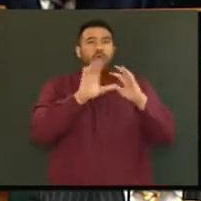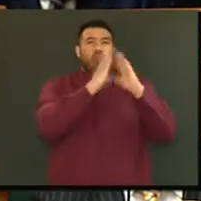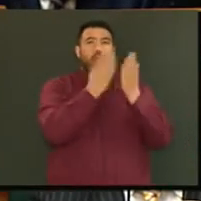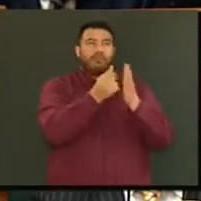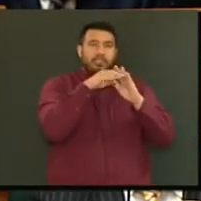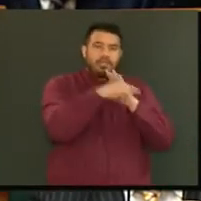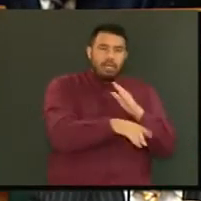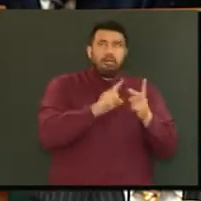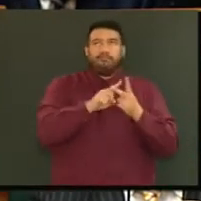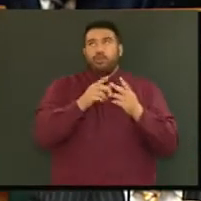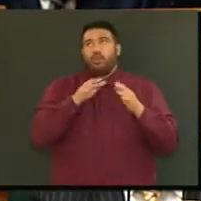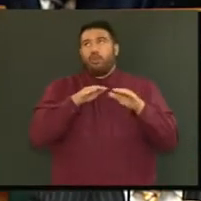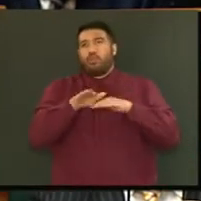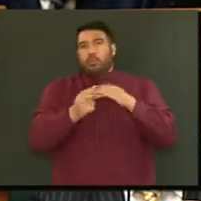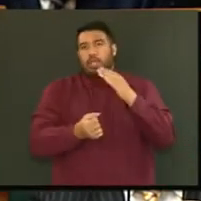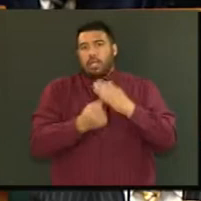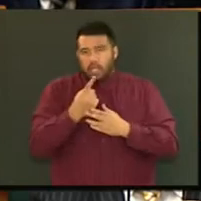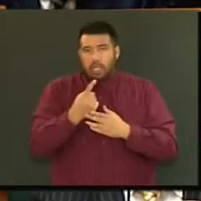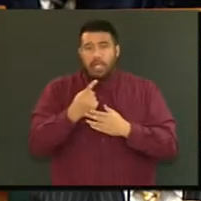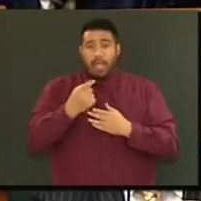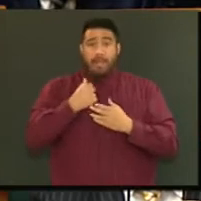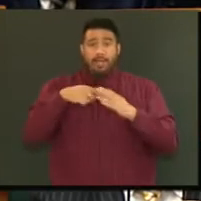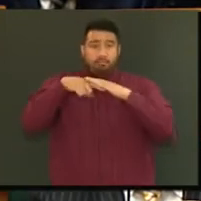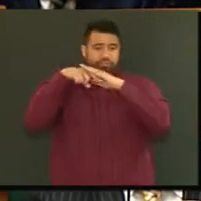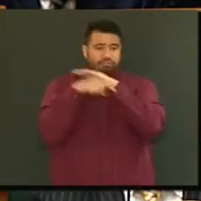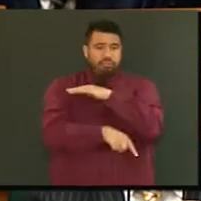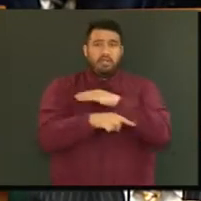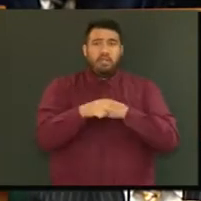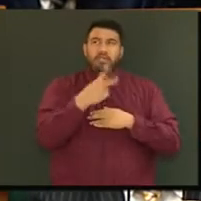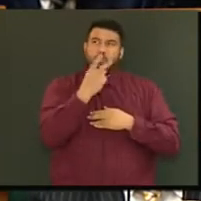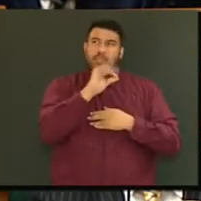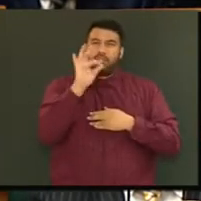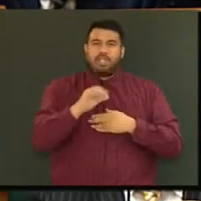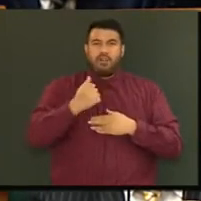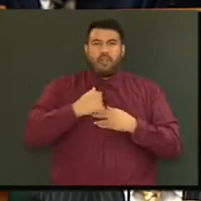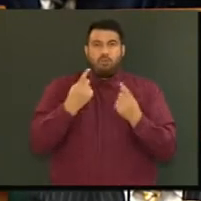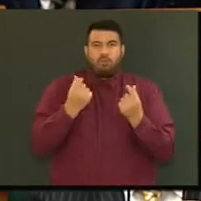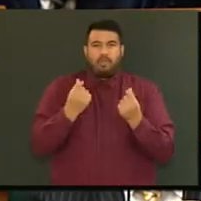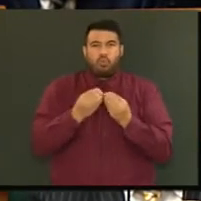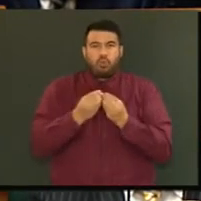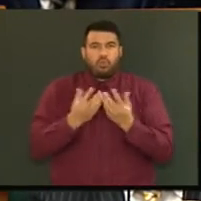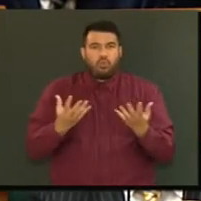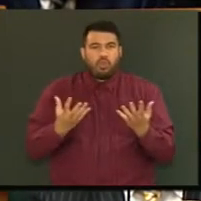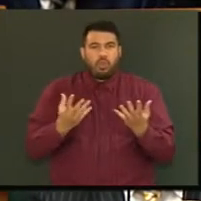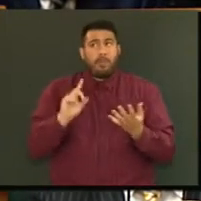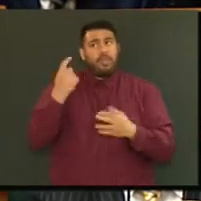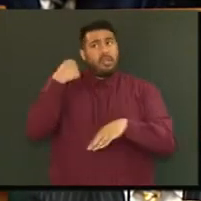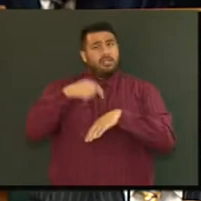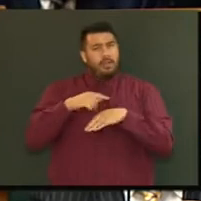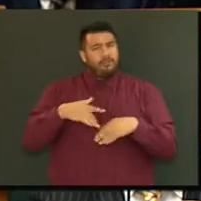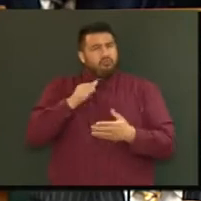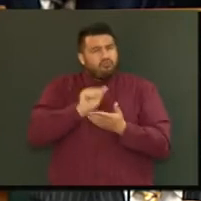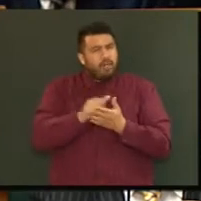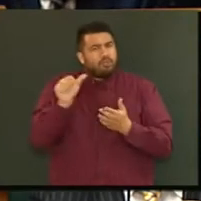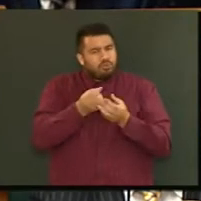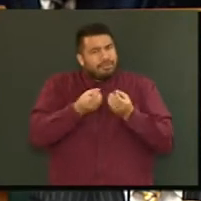the government running up debts amounting to around 20% of GDP. It was the right thing to do. And